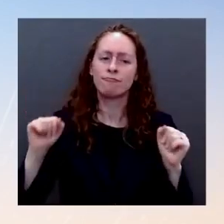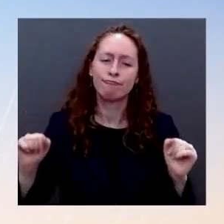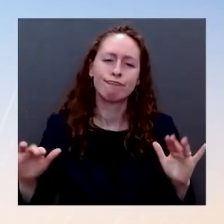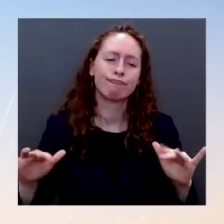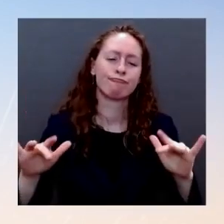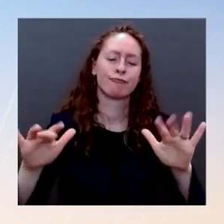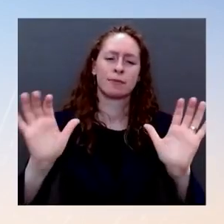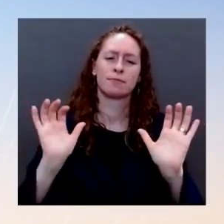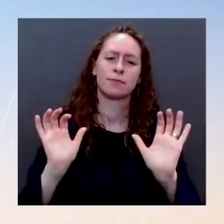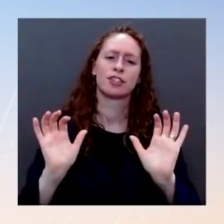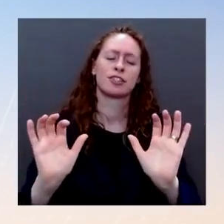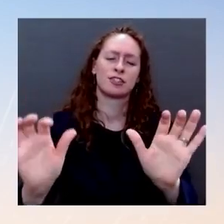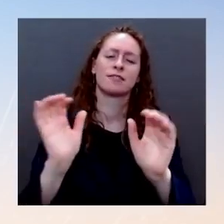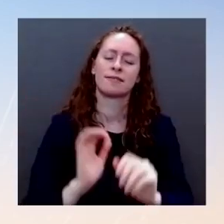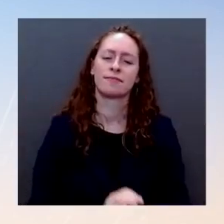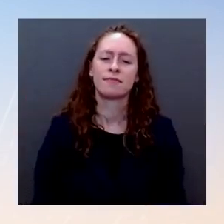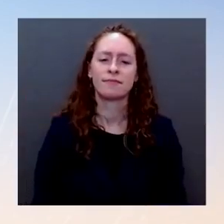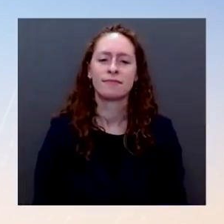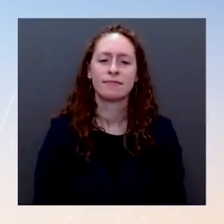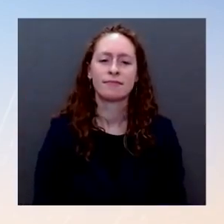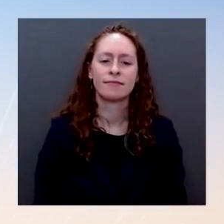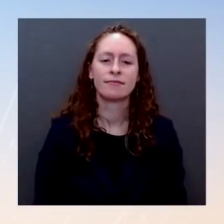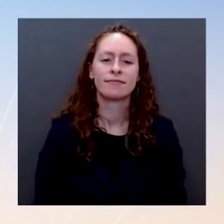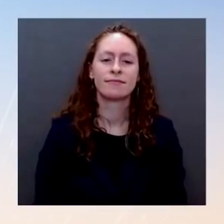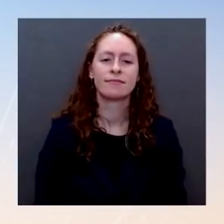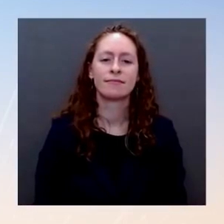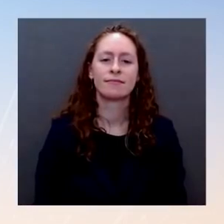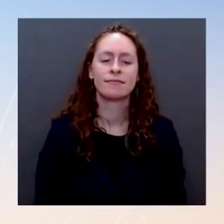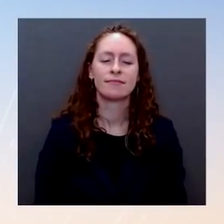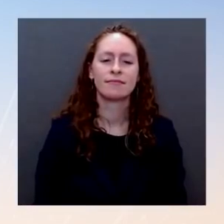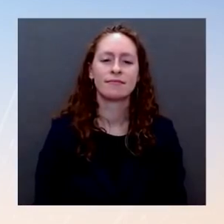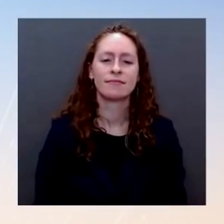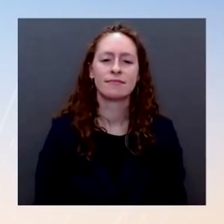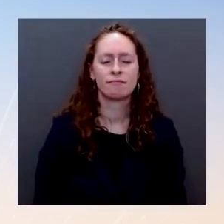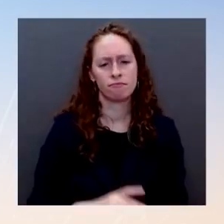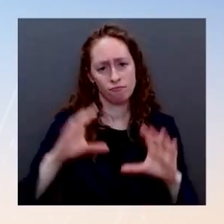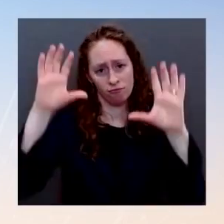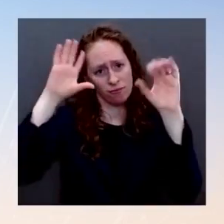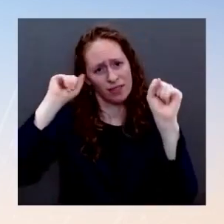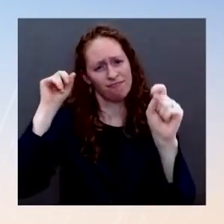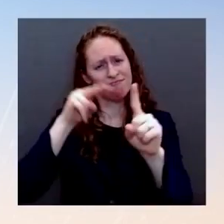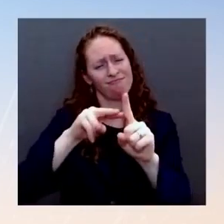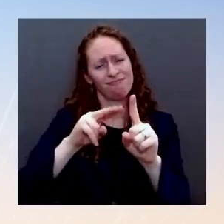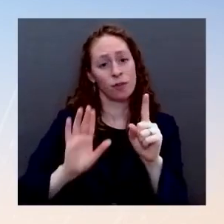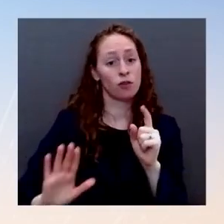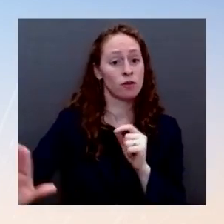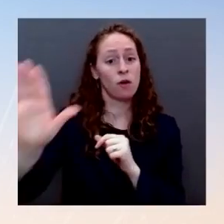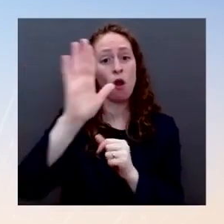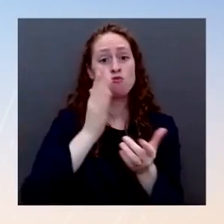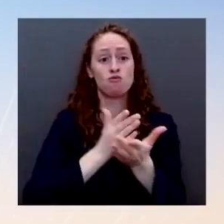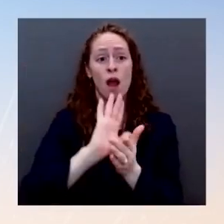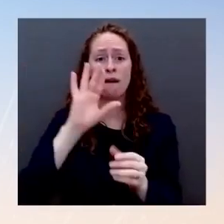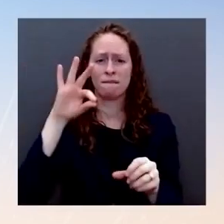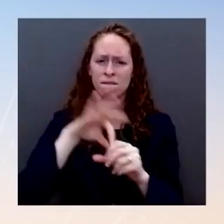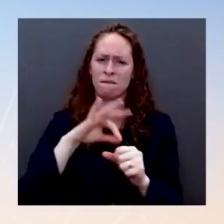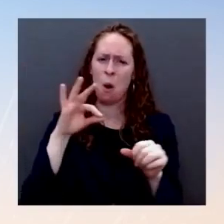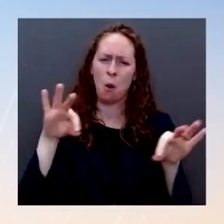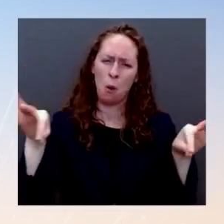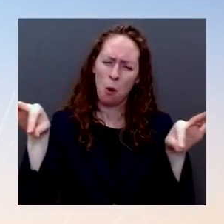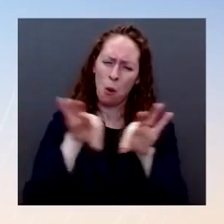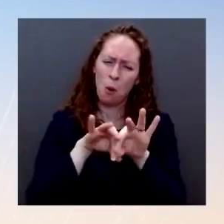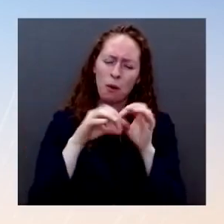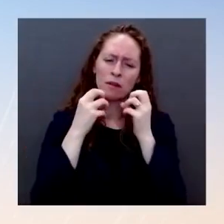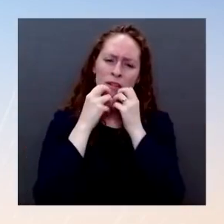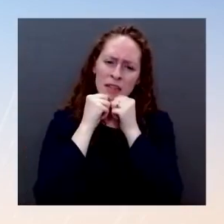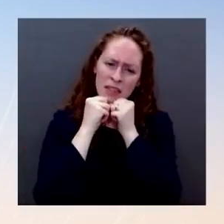going to work in close lockstep with Leader Schumer and others in Congress to get this done. But I'm not going to make a prediction